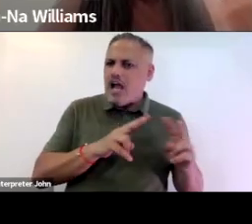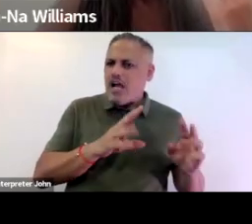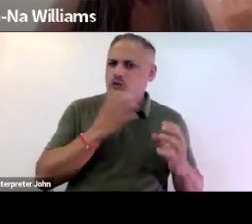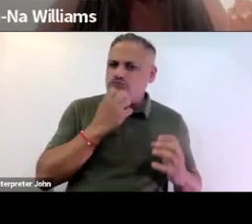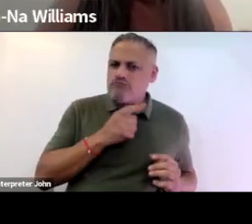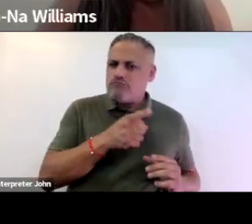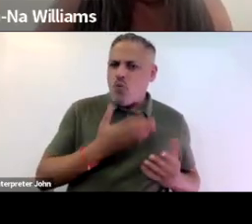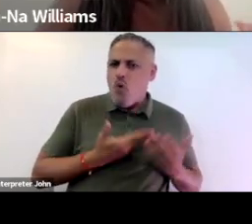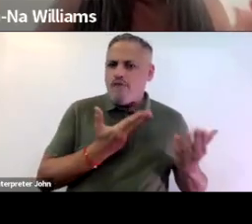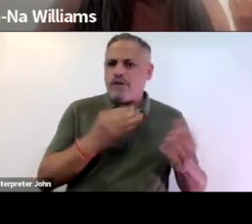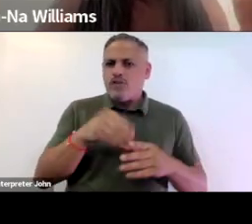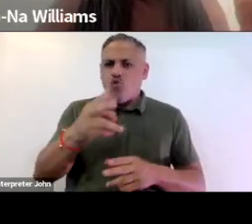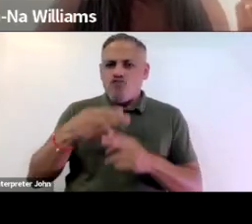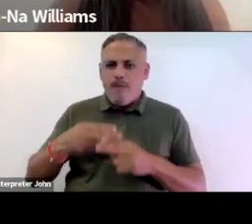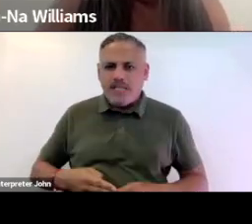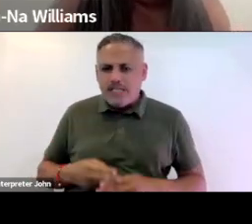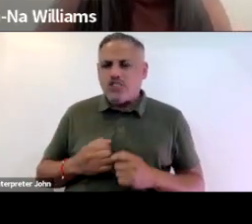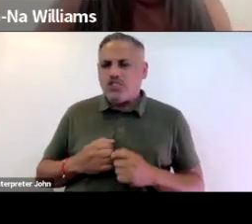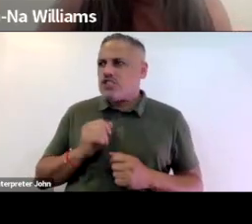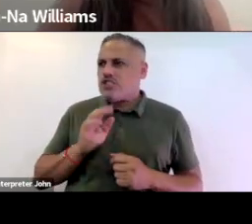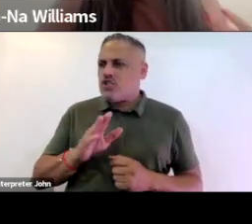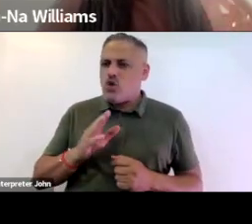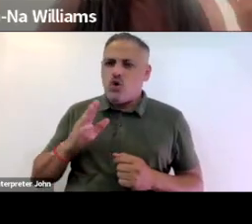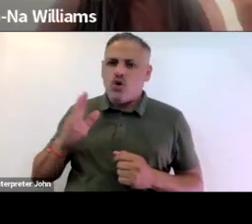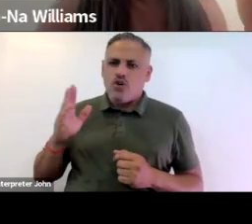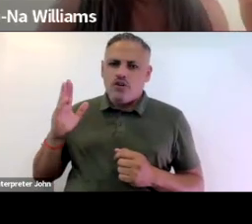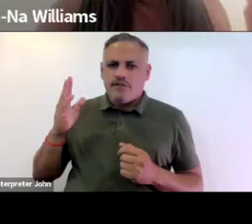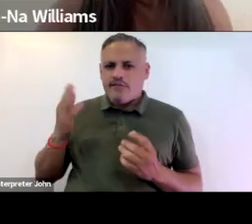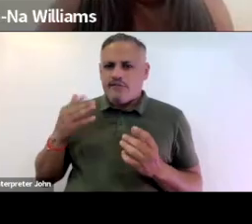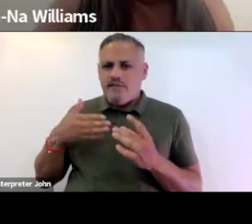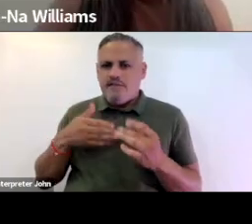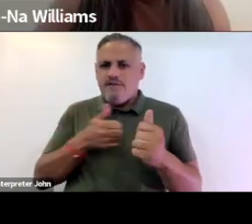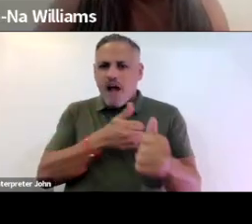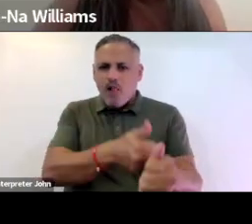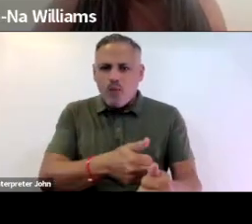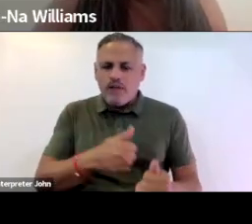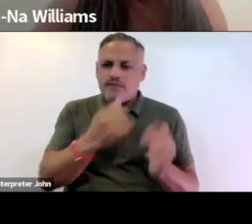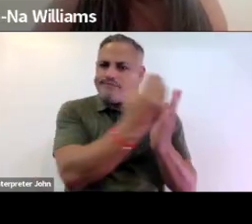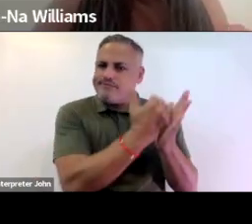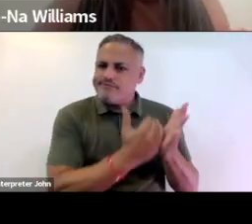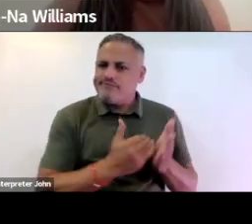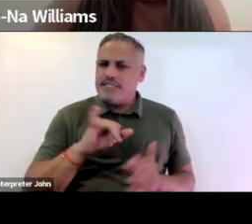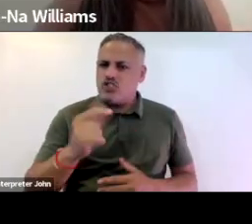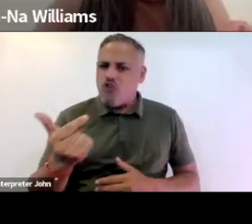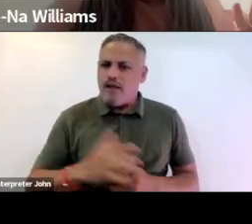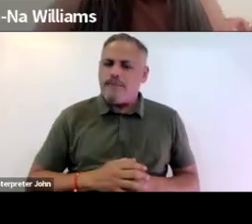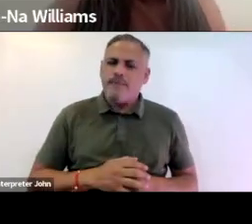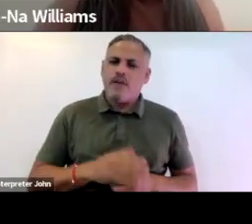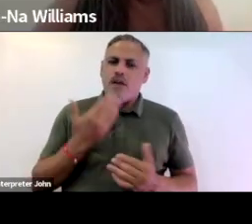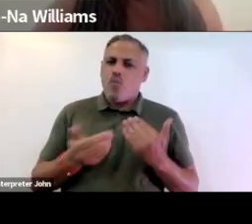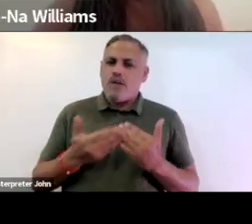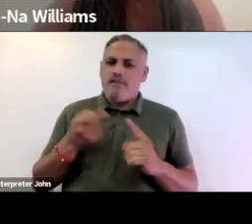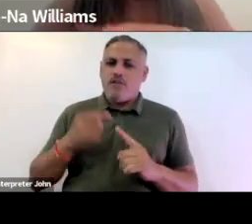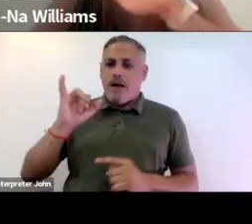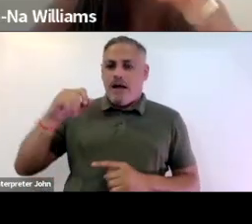you offer in your reputation, your following, for example, or, whatever you've contributed from an